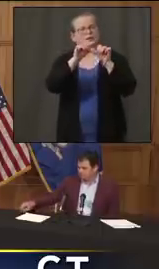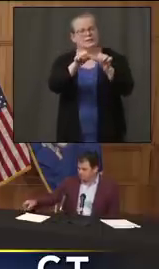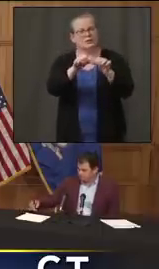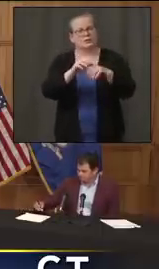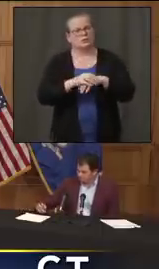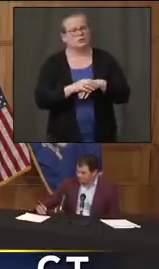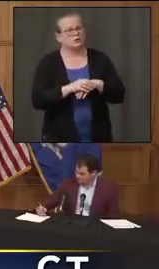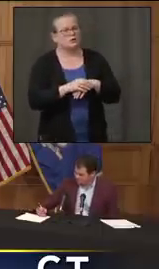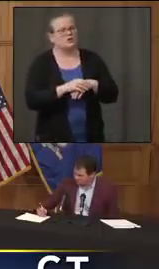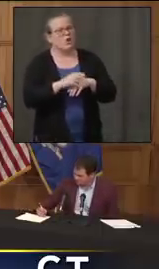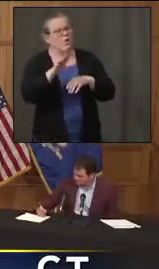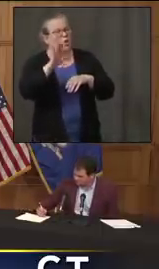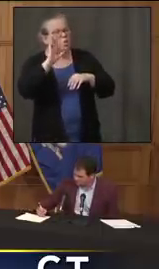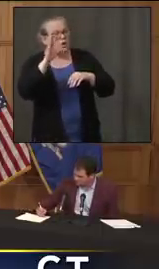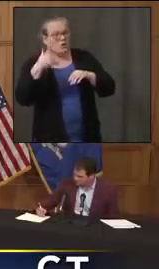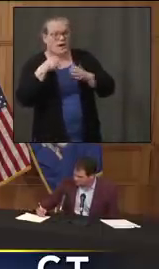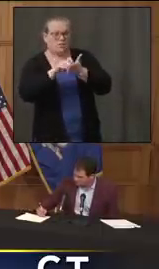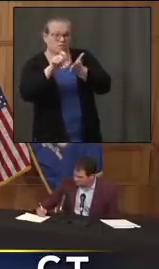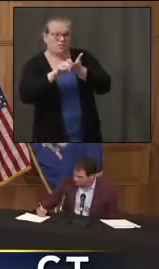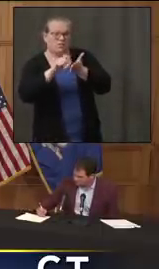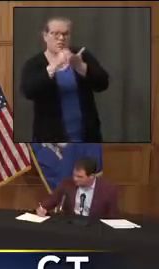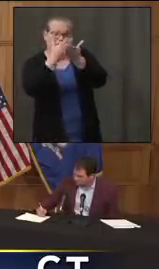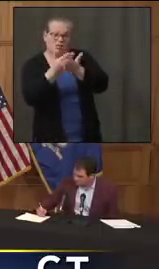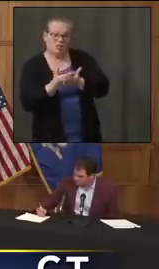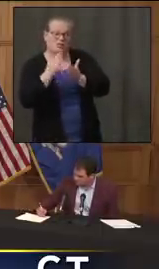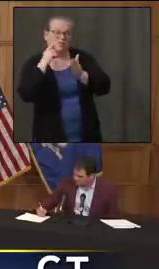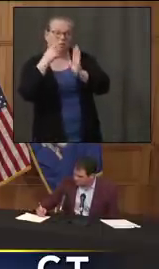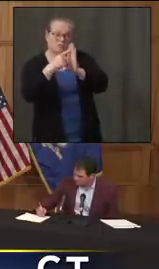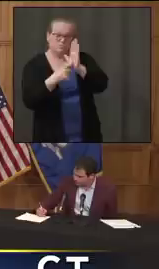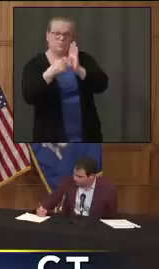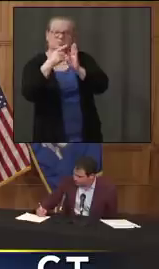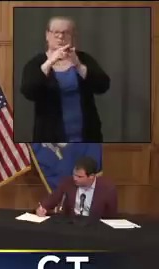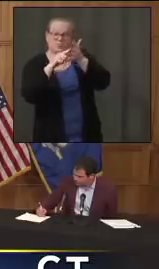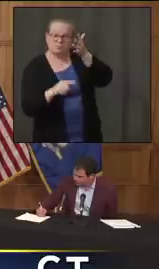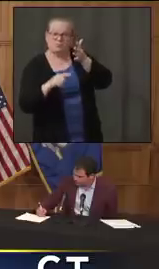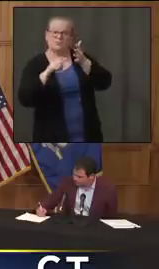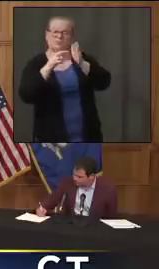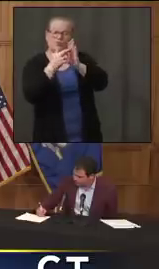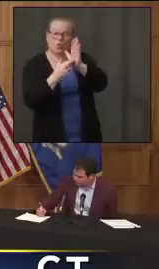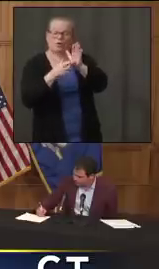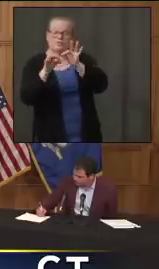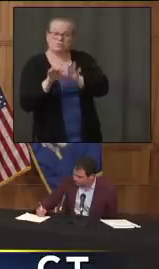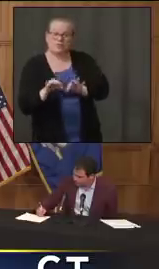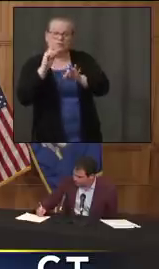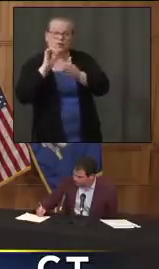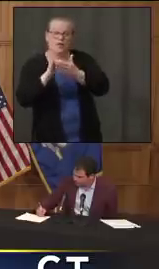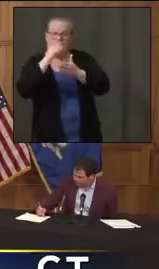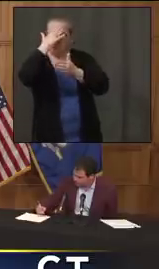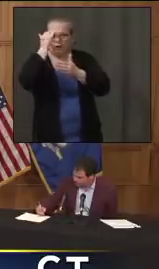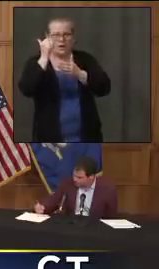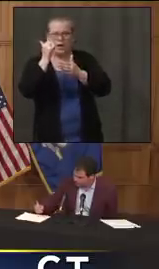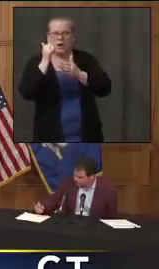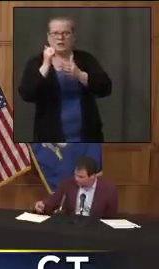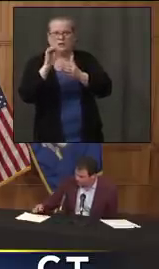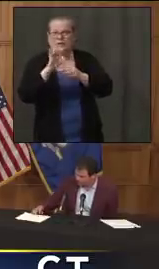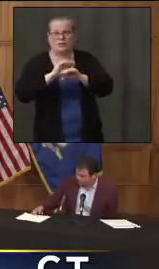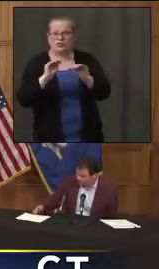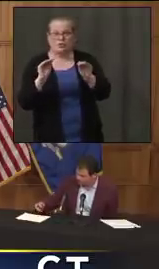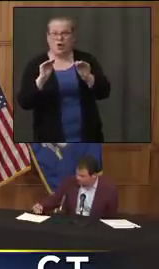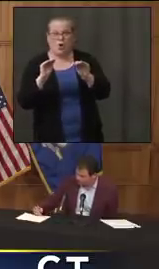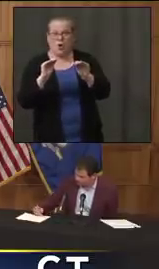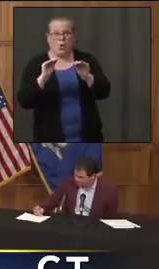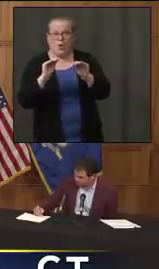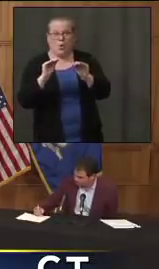right. And one of the things that struck me from Commissioner Layman's comments, he was talking about the design of the